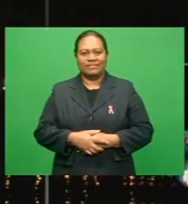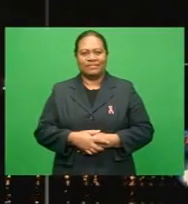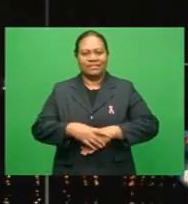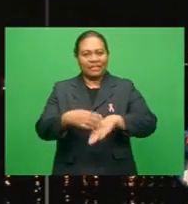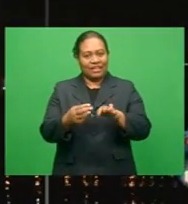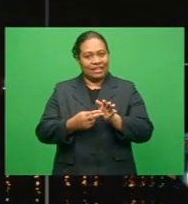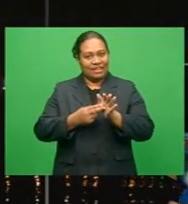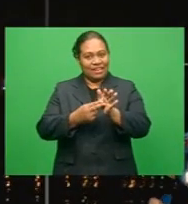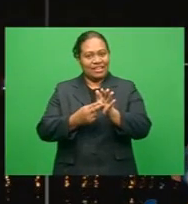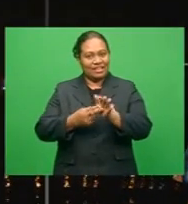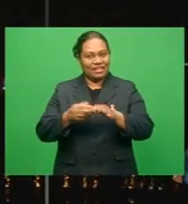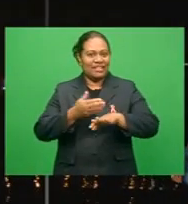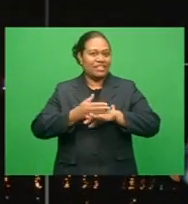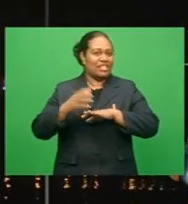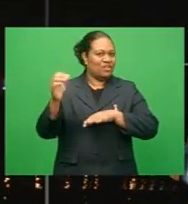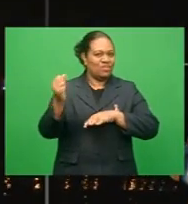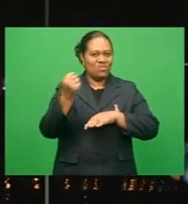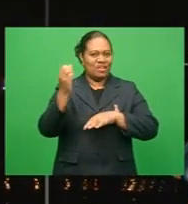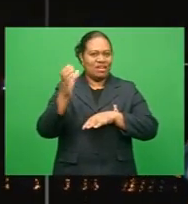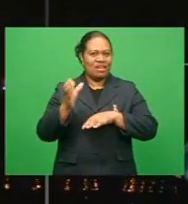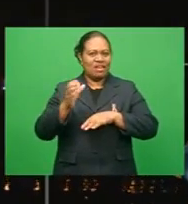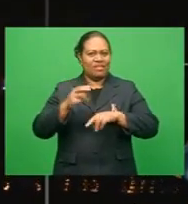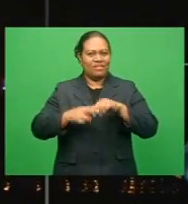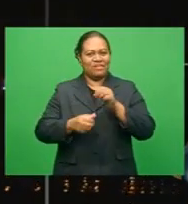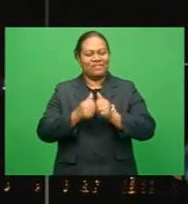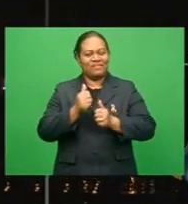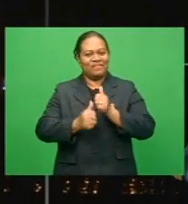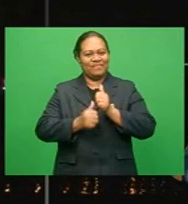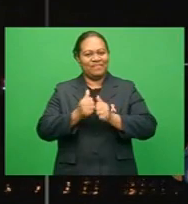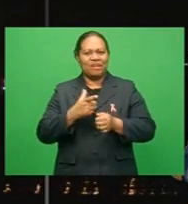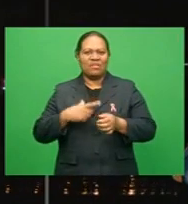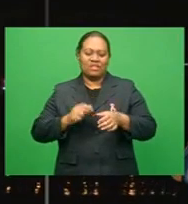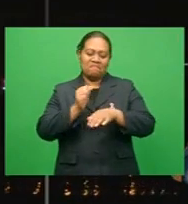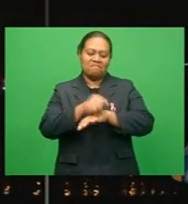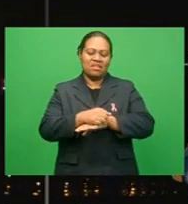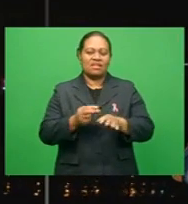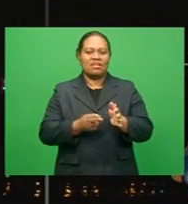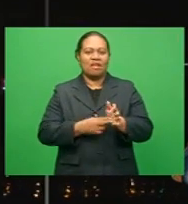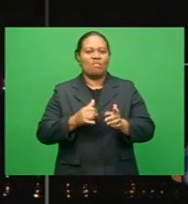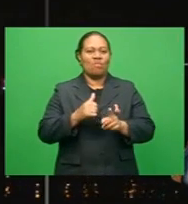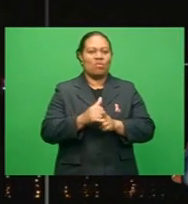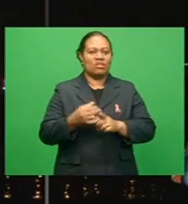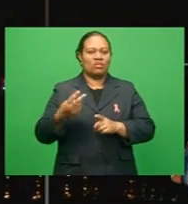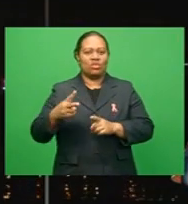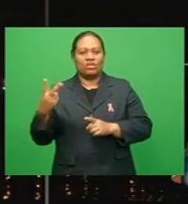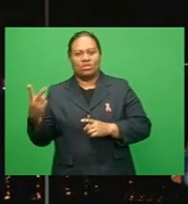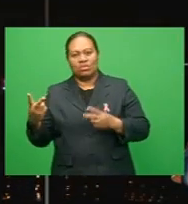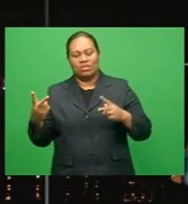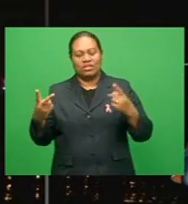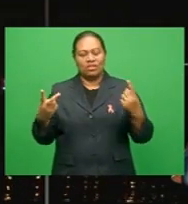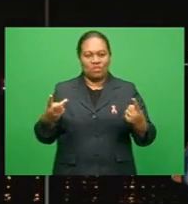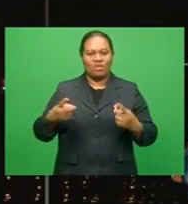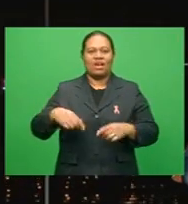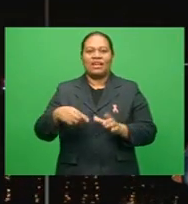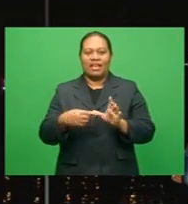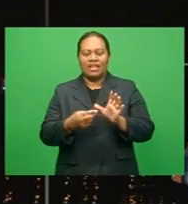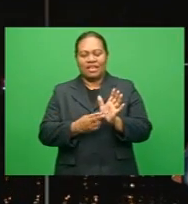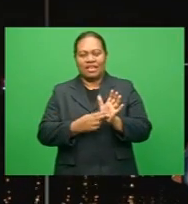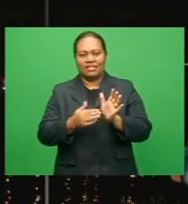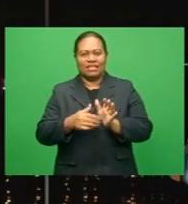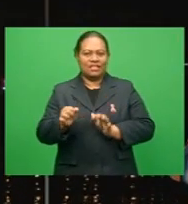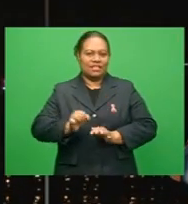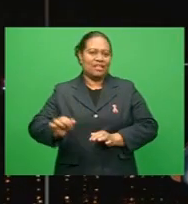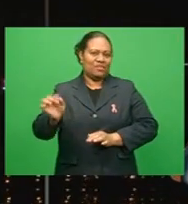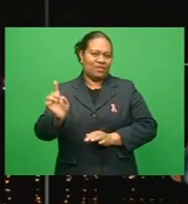Nandi are the new holders of the coveted Fairbrother Sullivan Trophy, beating Namosi 22-21 at the NZ Stadium in Suva this